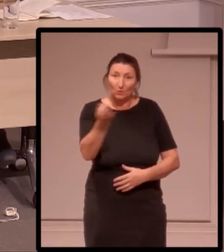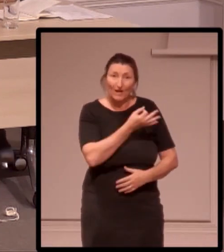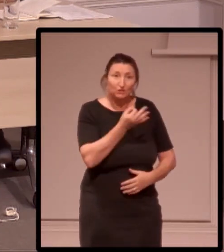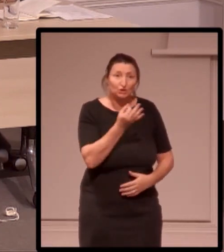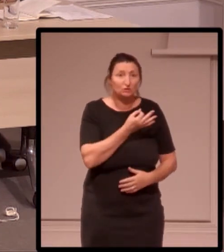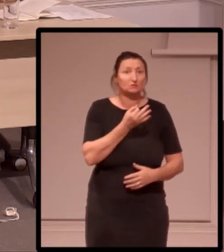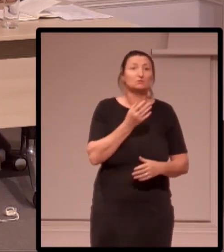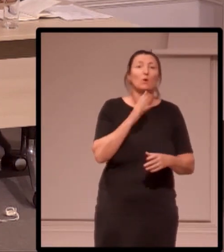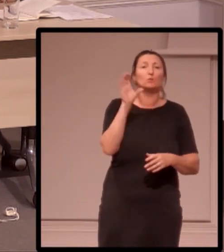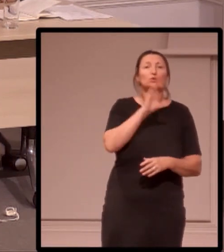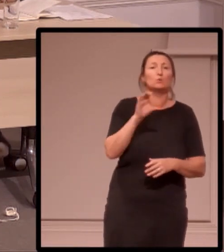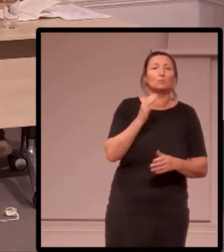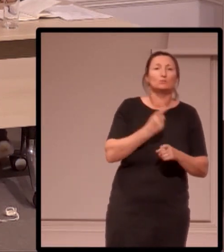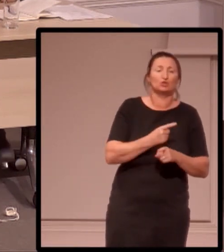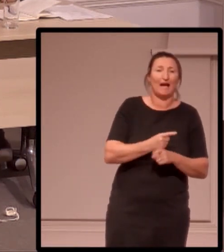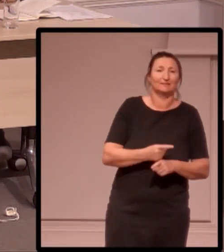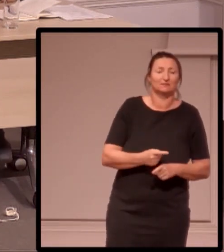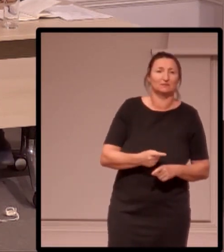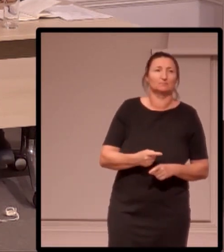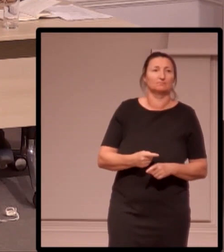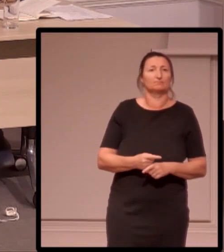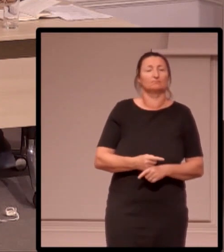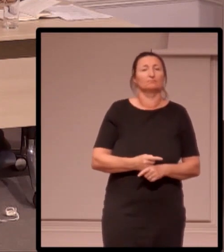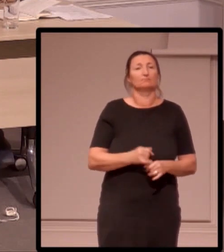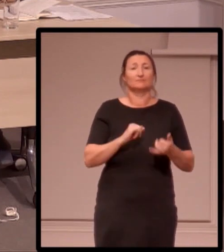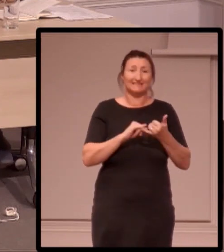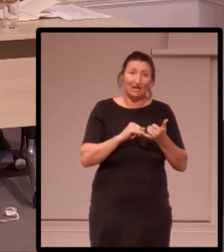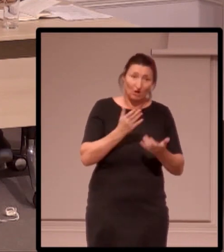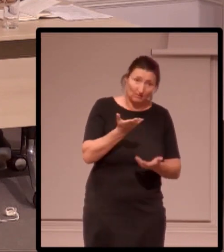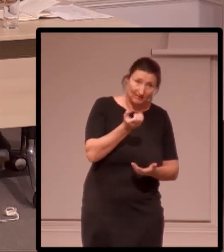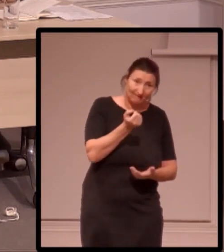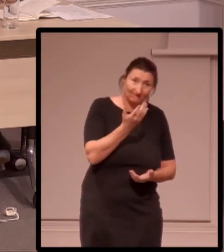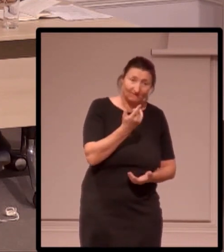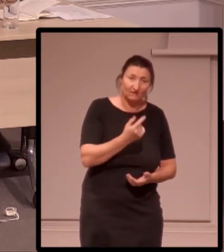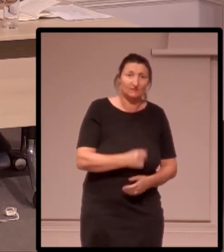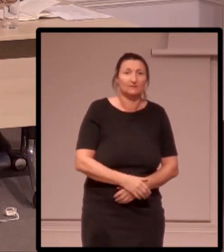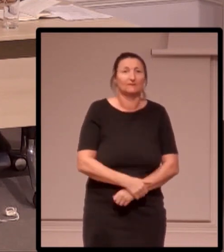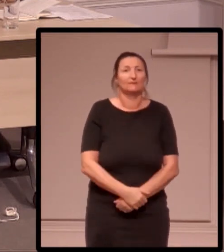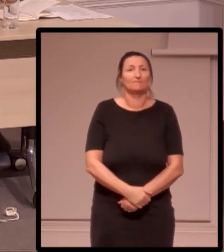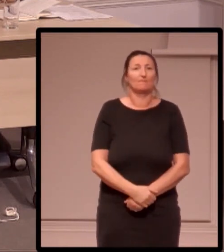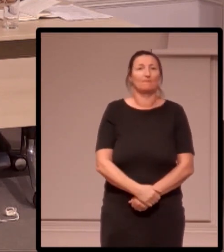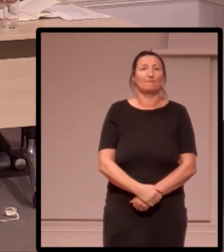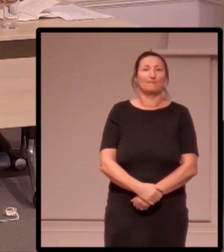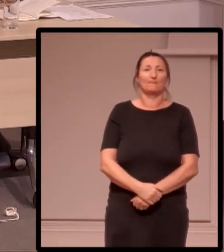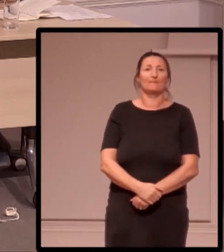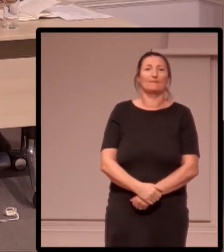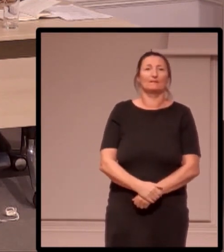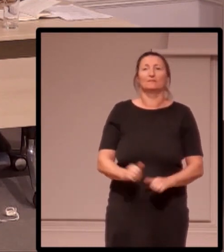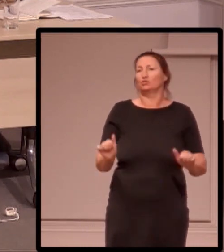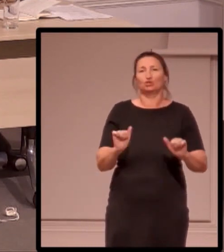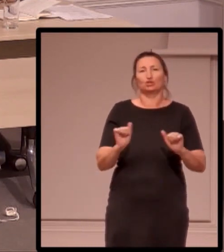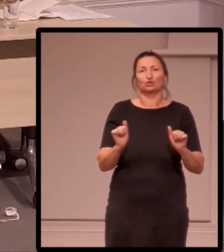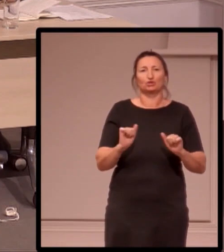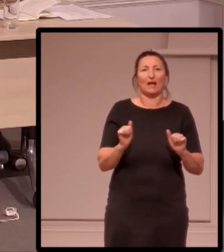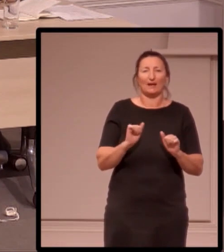chat from Zoom first this time. Sarah, have we, and Lucy at the back there, have we had any? Nothing yet,